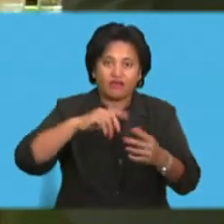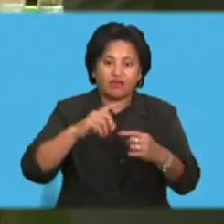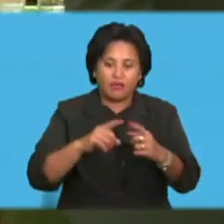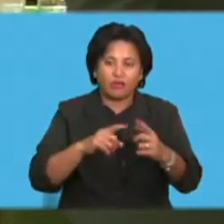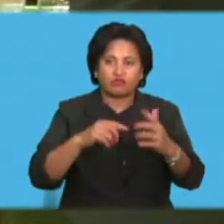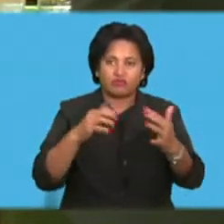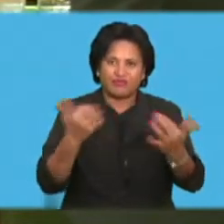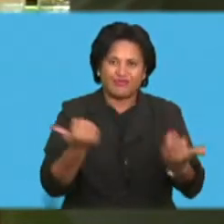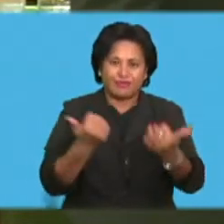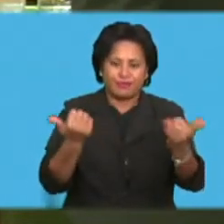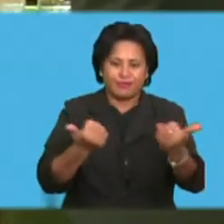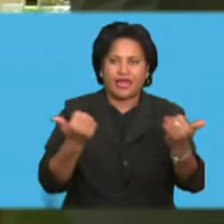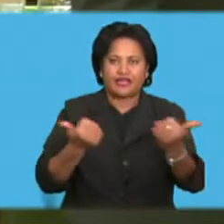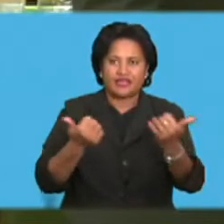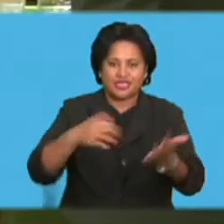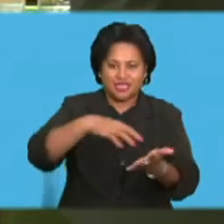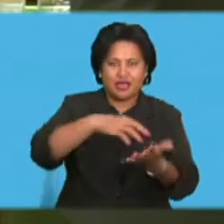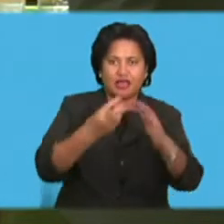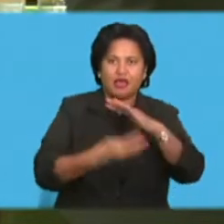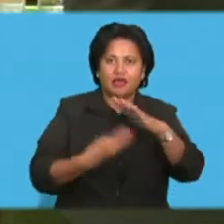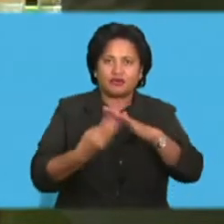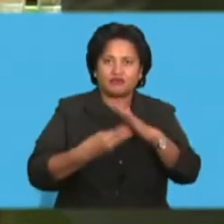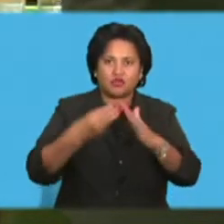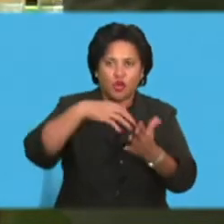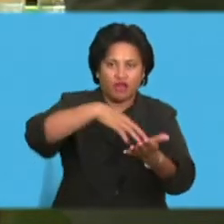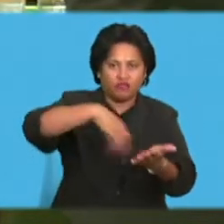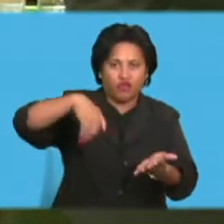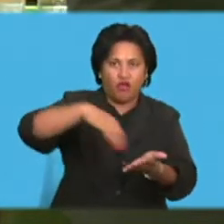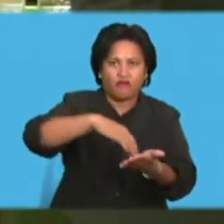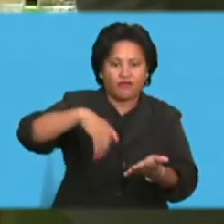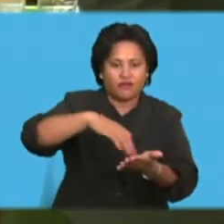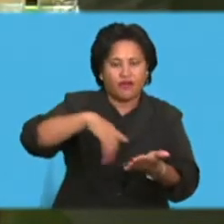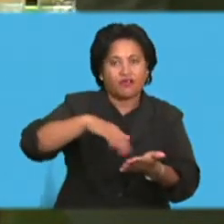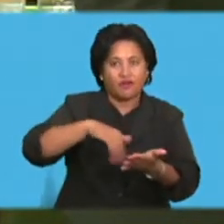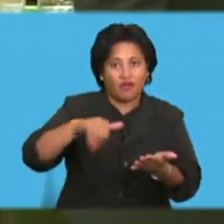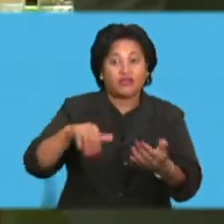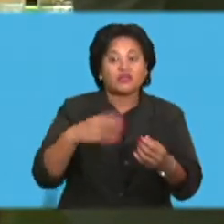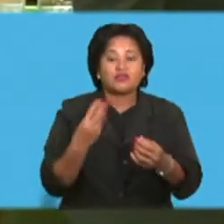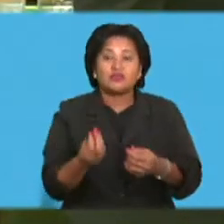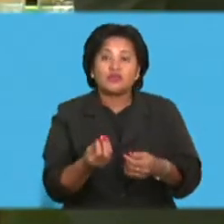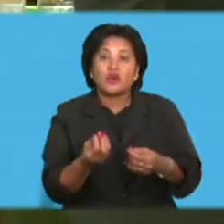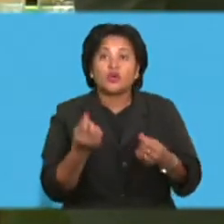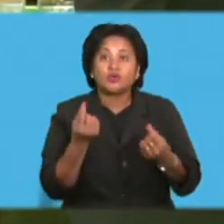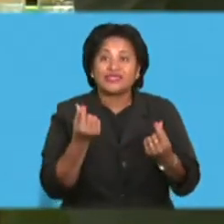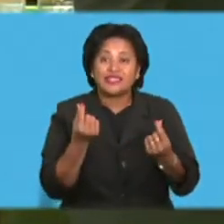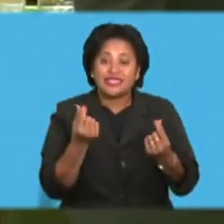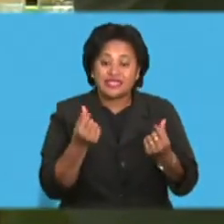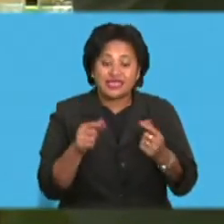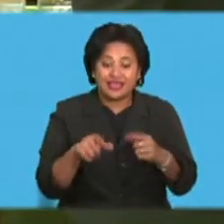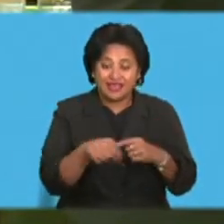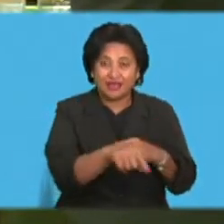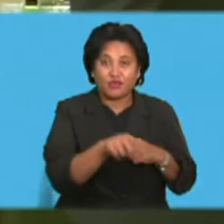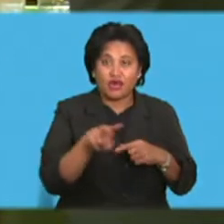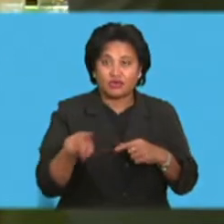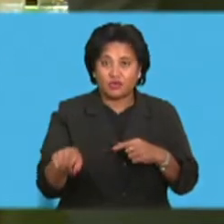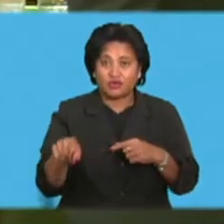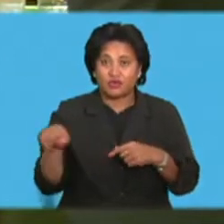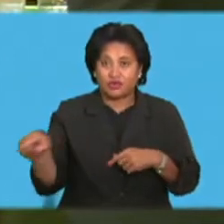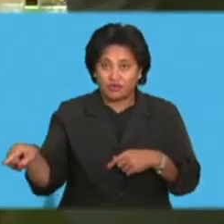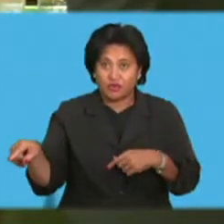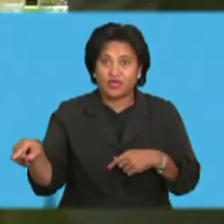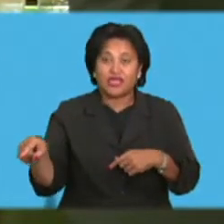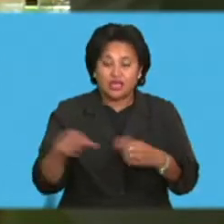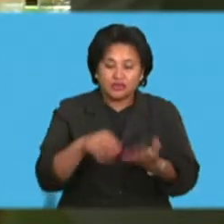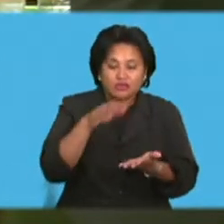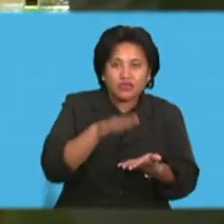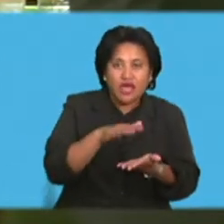silt and soil from these three rivers, and this will assist in these areas of